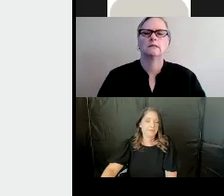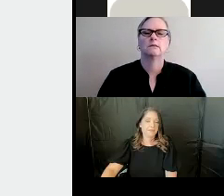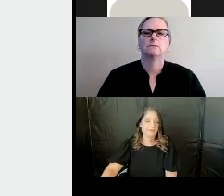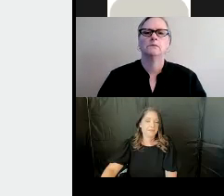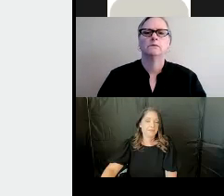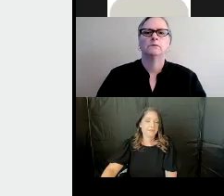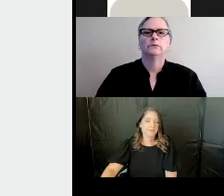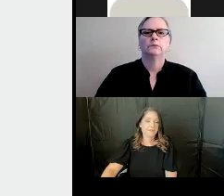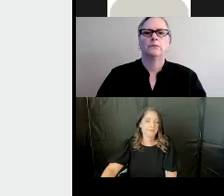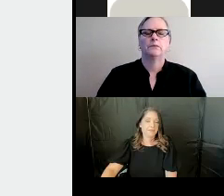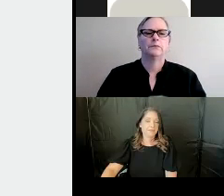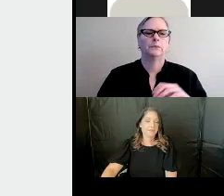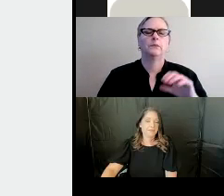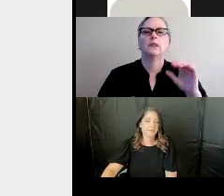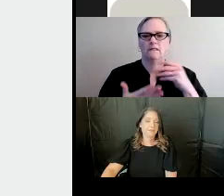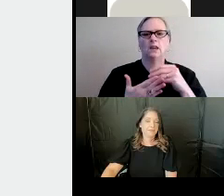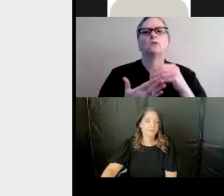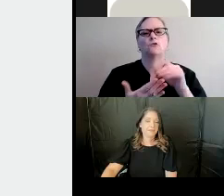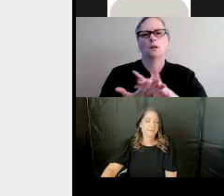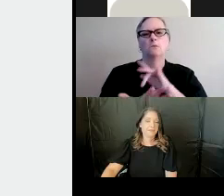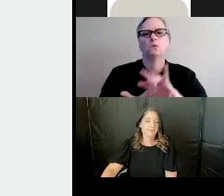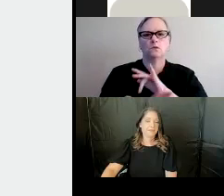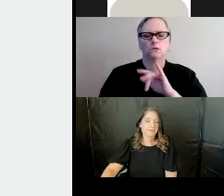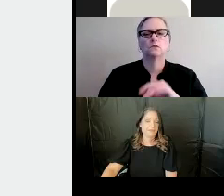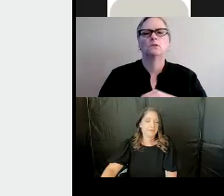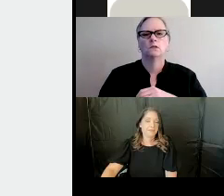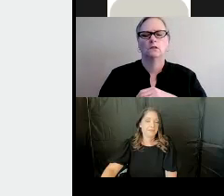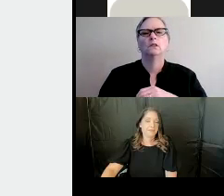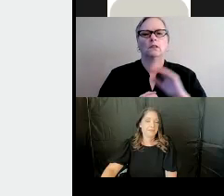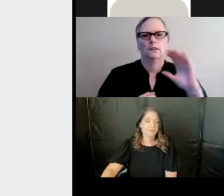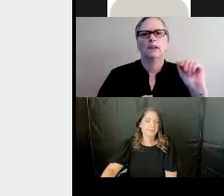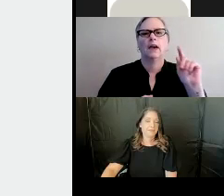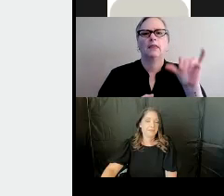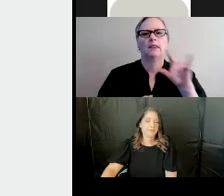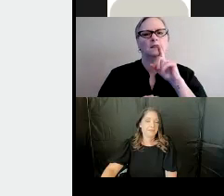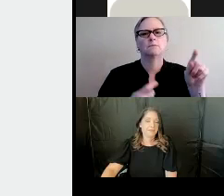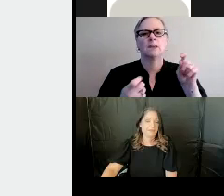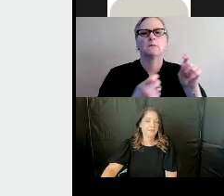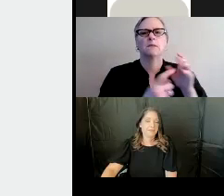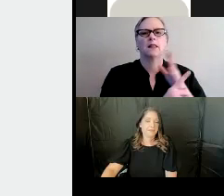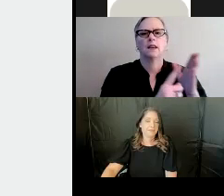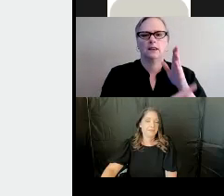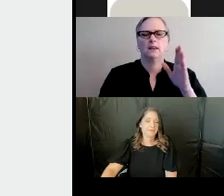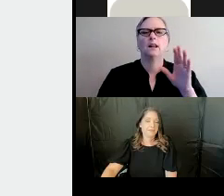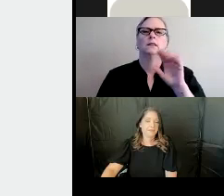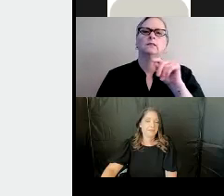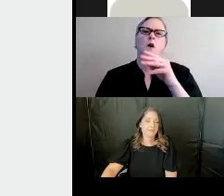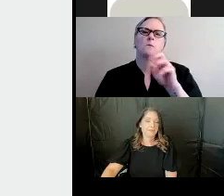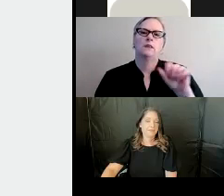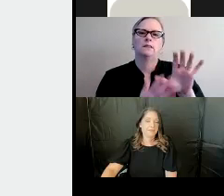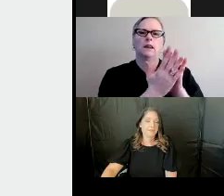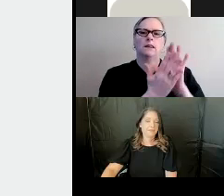So the answer would be financial abuse. Kathy is being manipulated by Thomas to give him money.